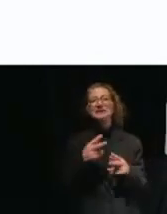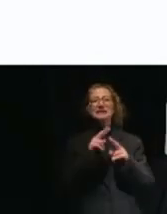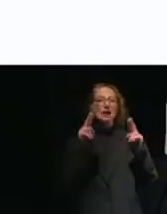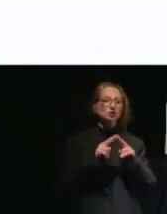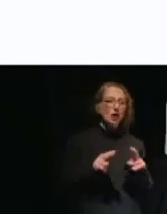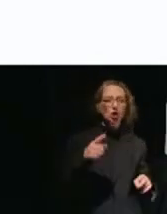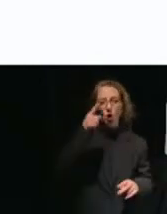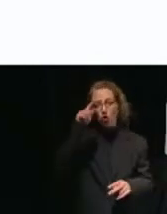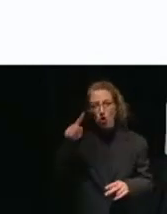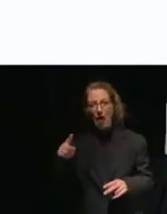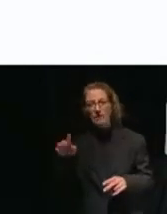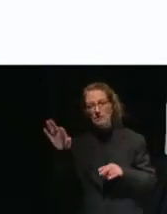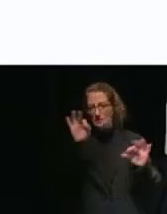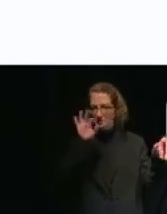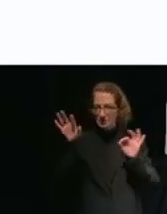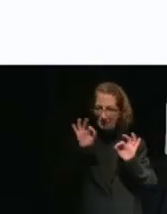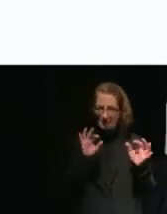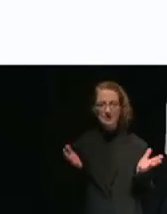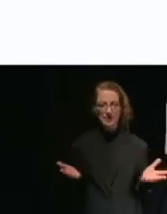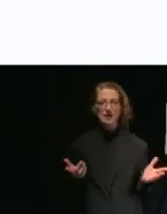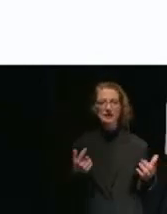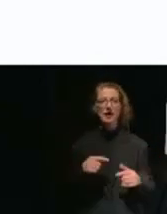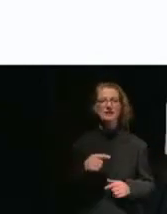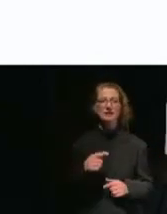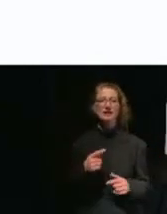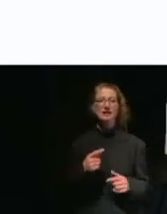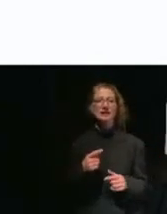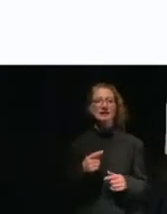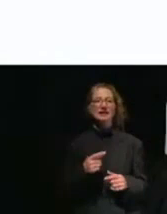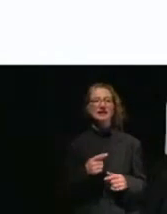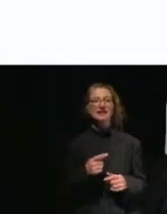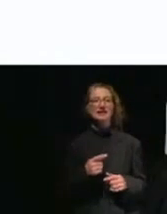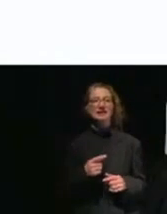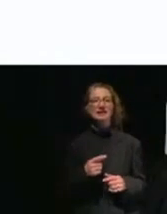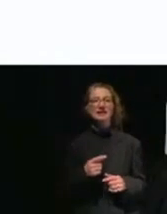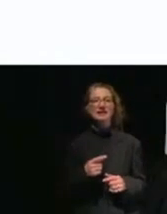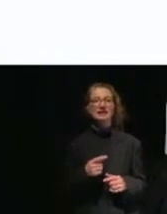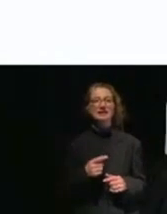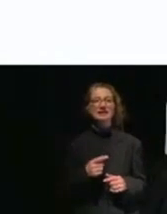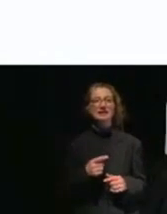we also tried to be a little bit international because not all the respondents were German or had German history in mind.